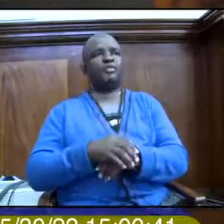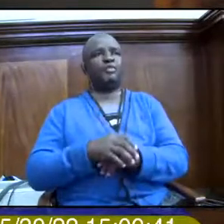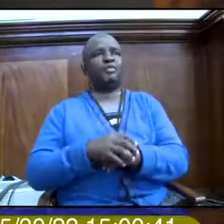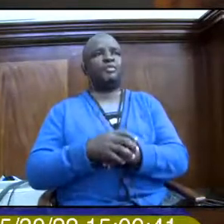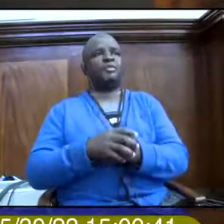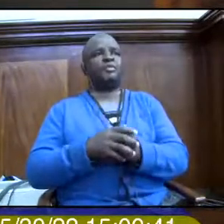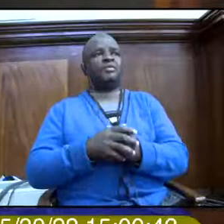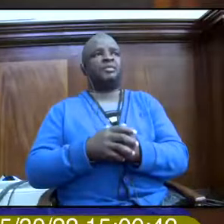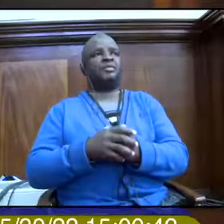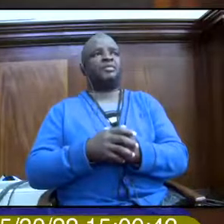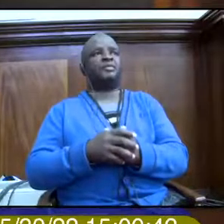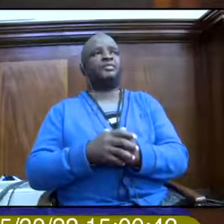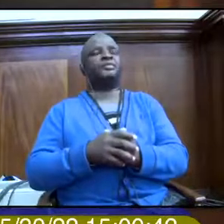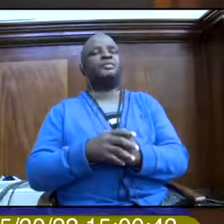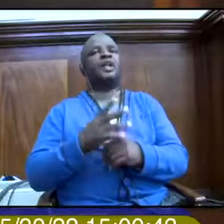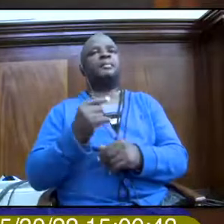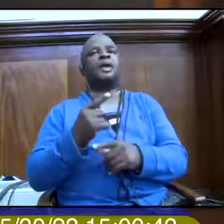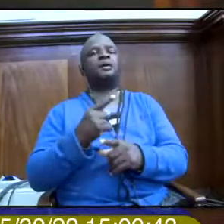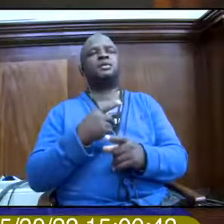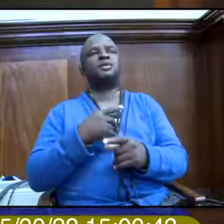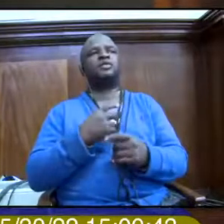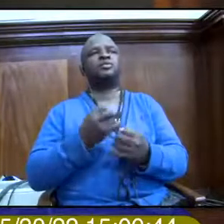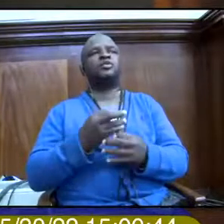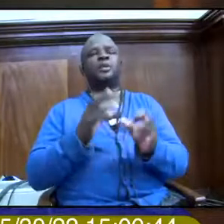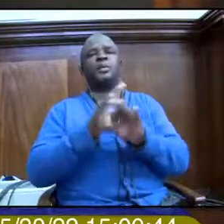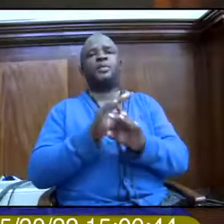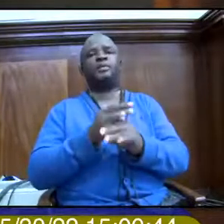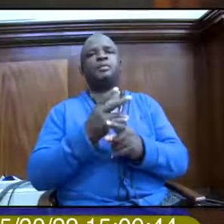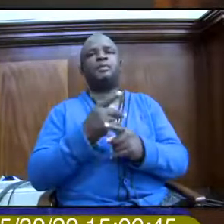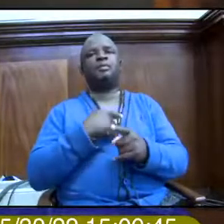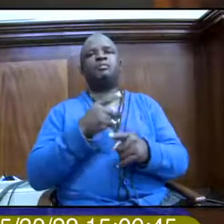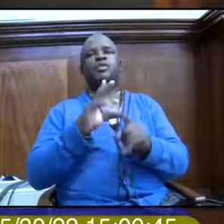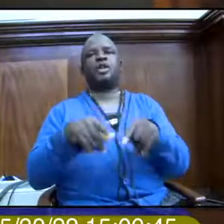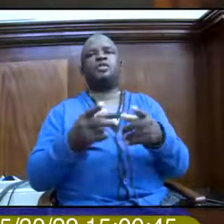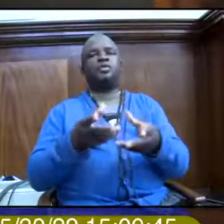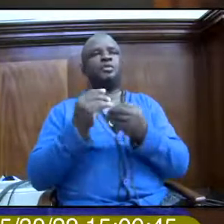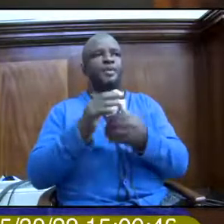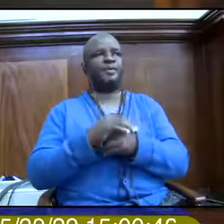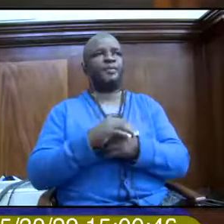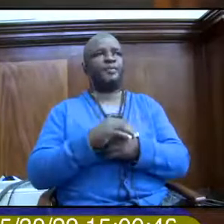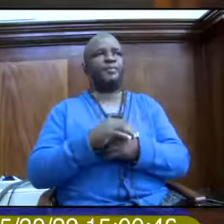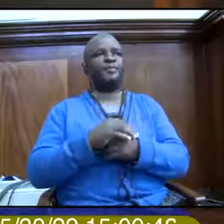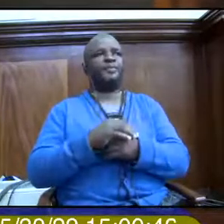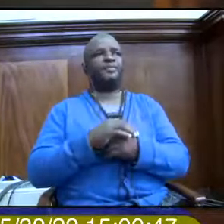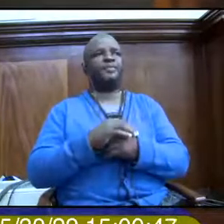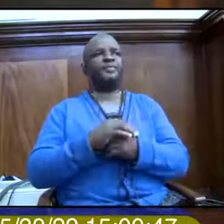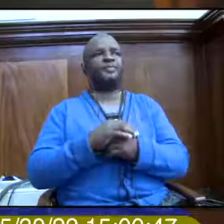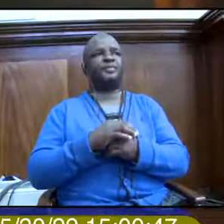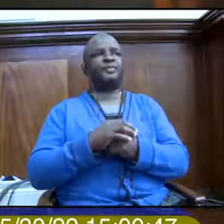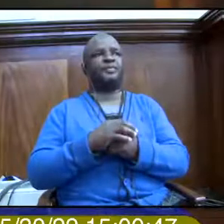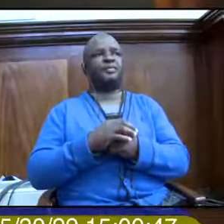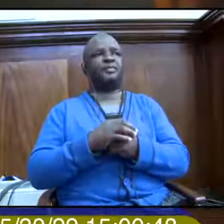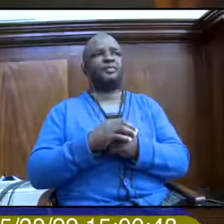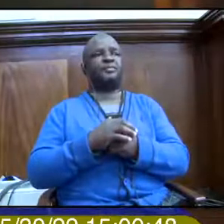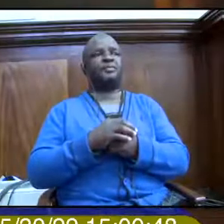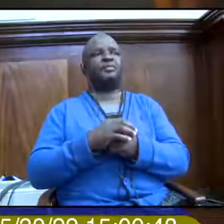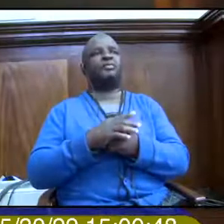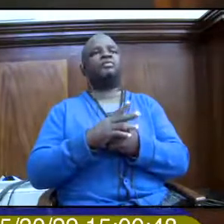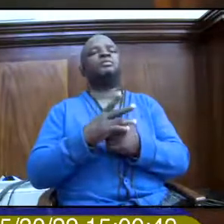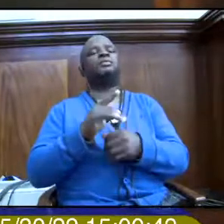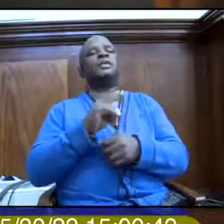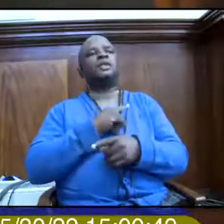over and above that you don't see them they are nowhere to be to be found hence we appreciate this